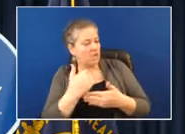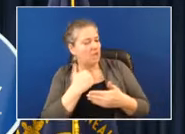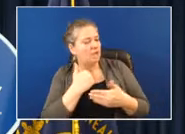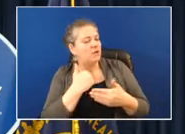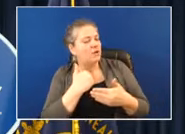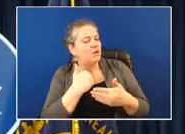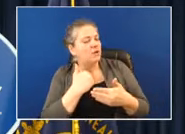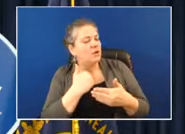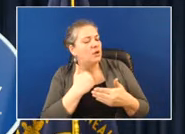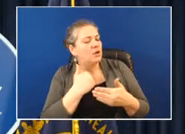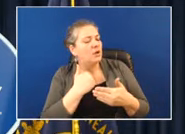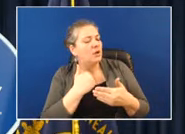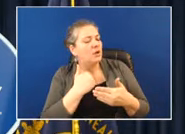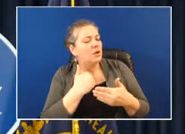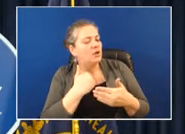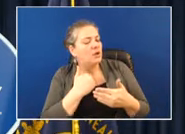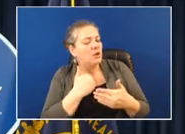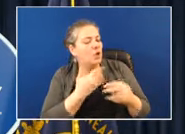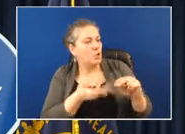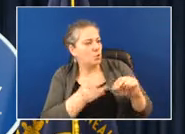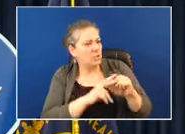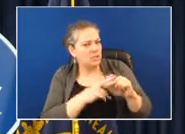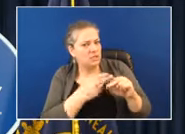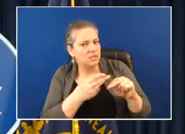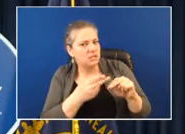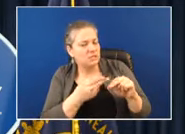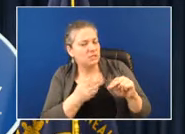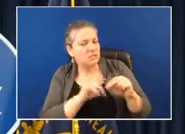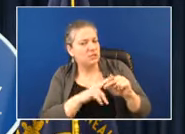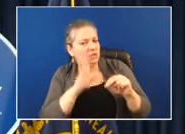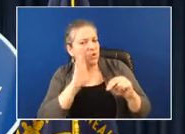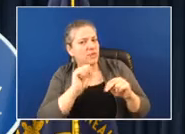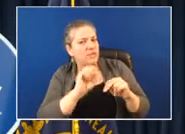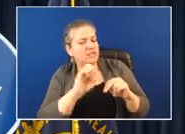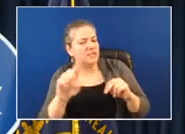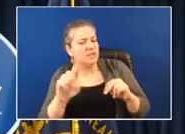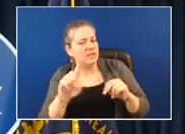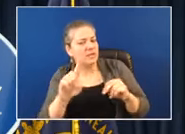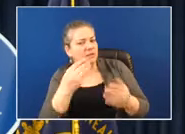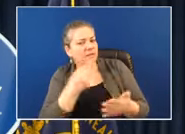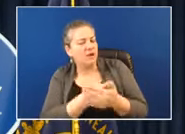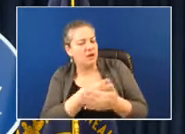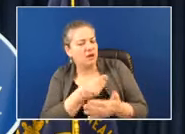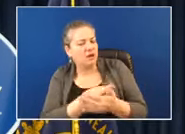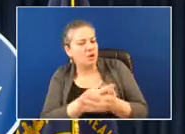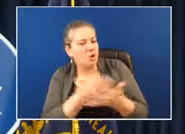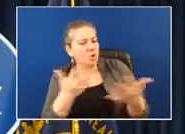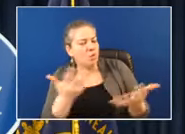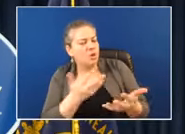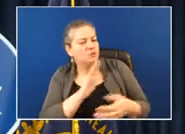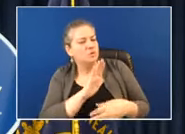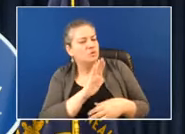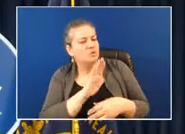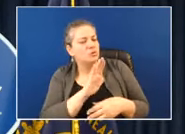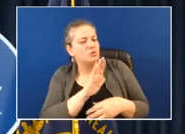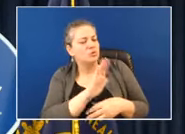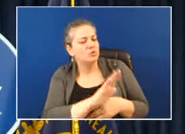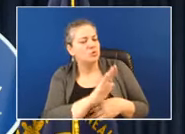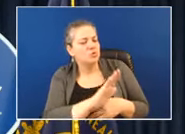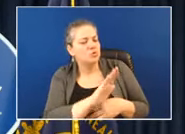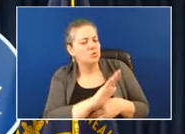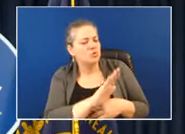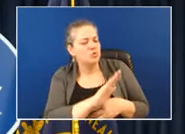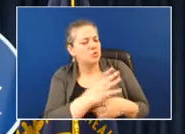includes raises for the SEEK funding formula that I know we've all talk about a lot. What's your take on where legislative priorities are in